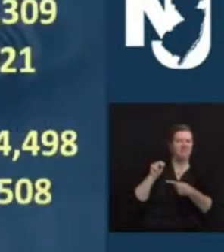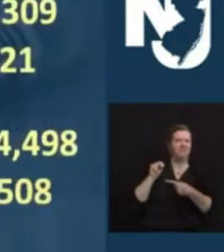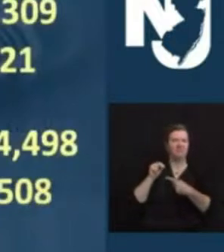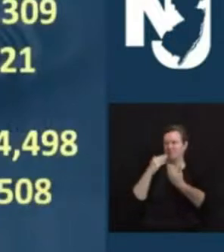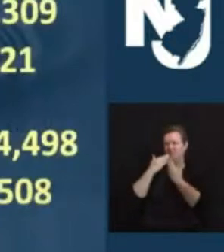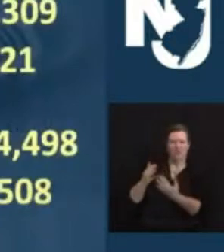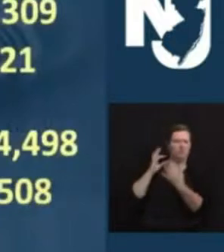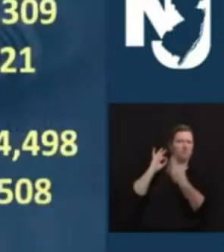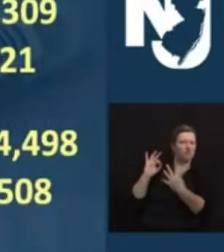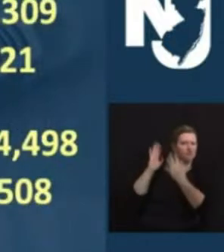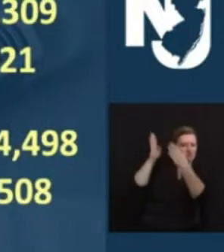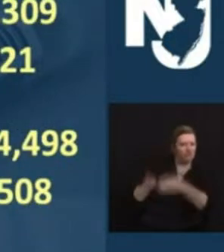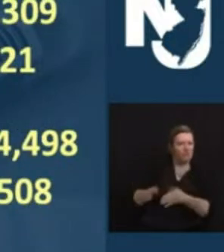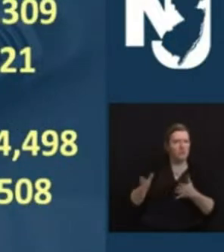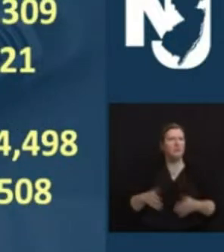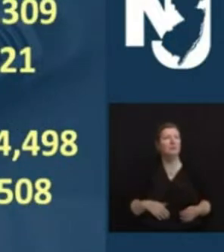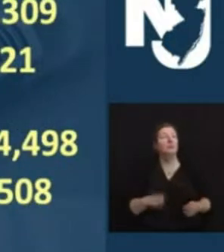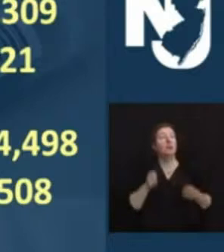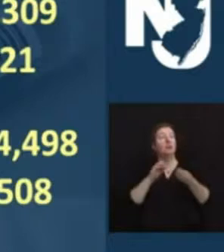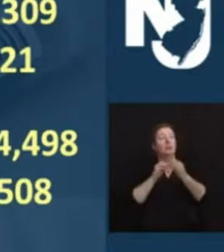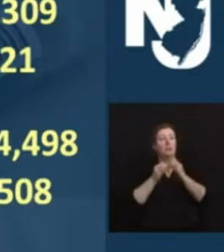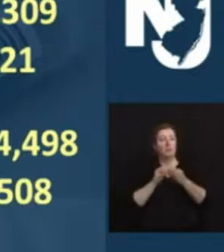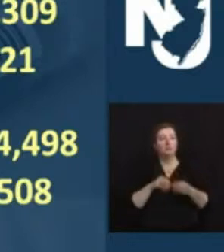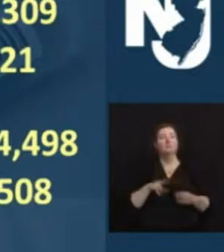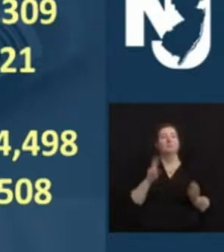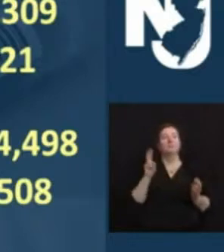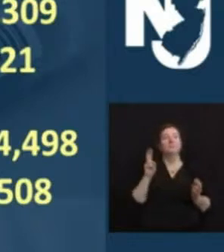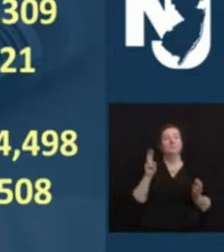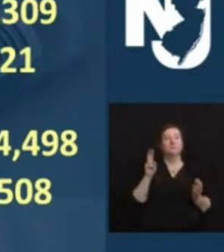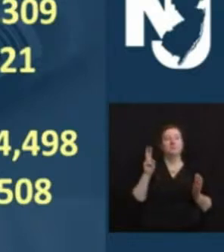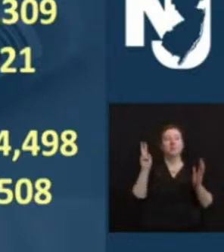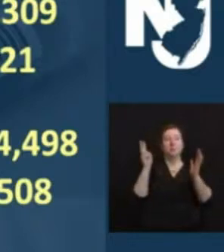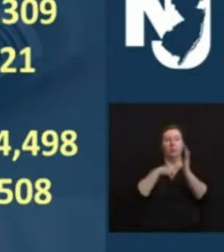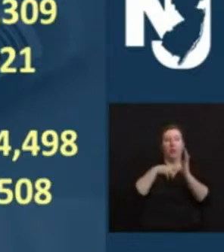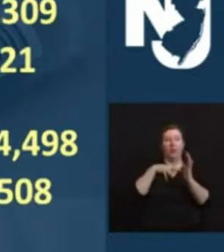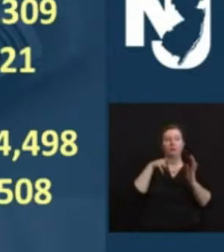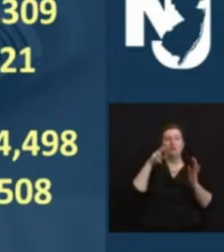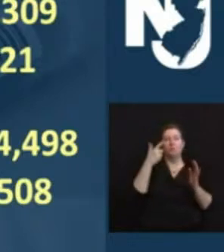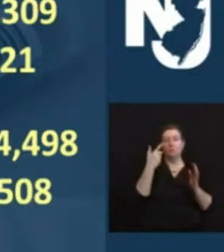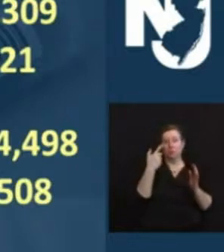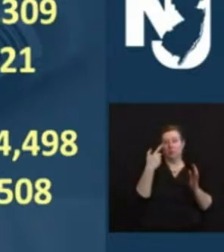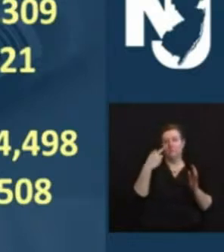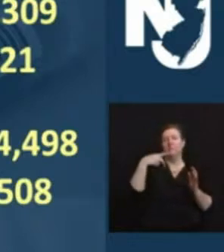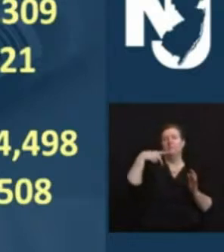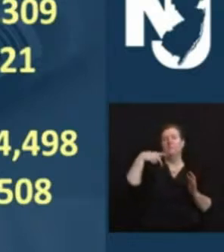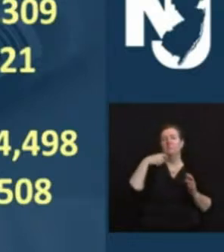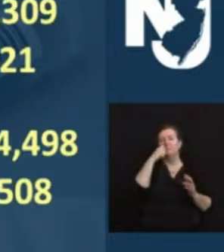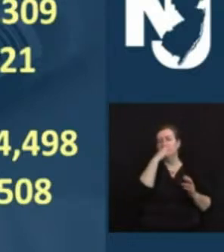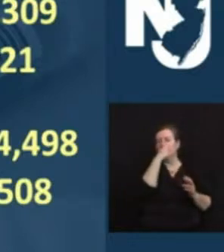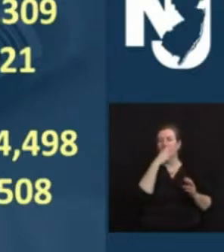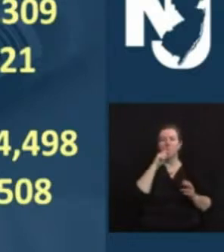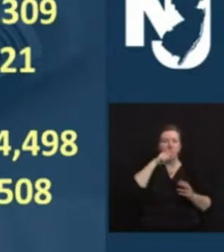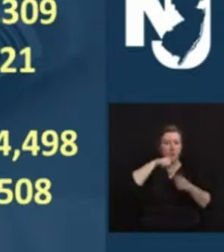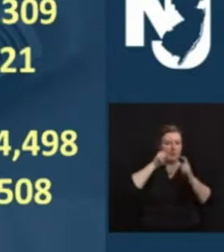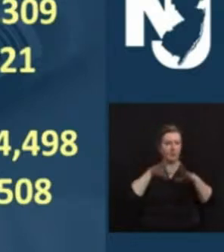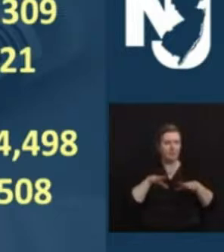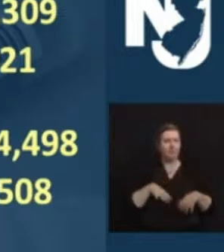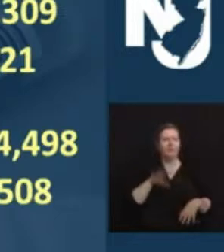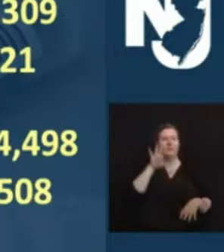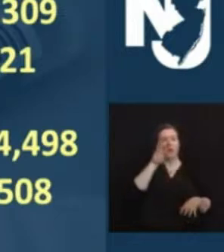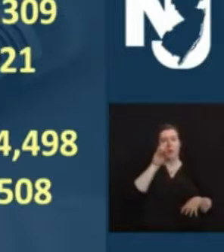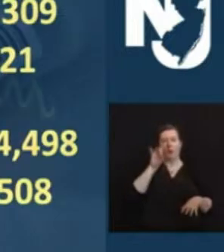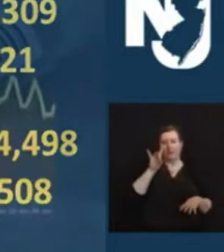2,529 positive test results. That breaks between 2,021 PCRs and 508 presumed positive